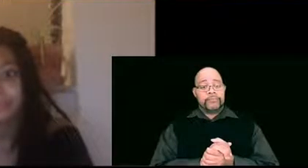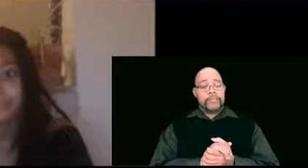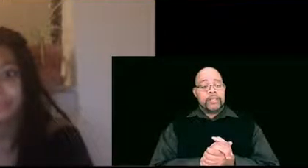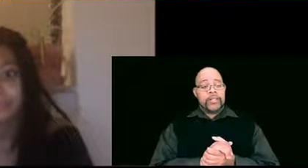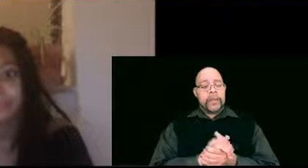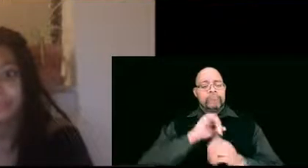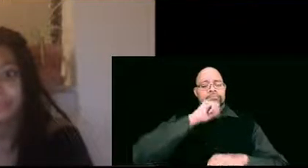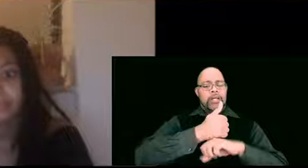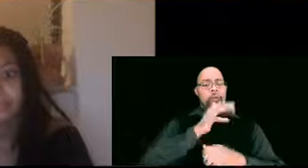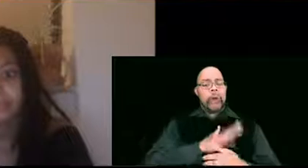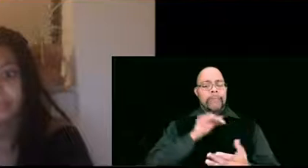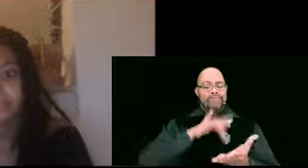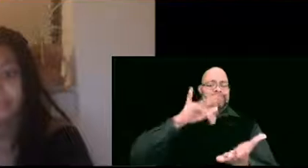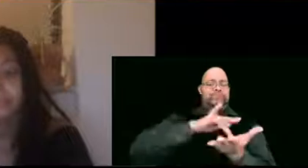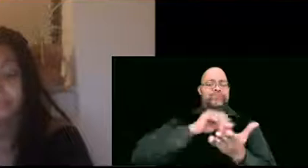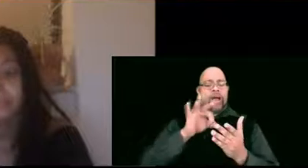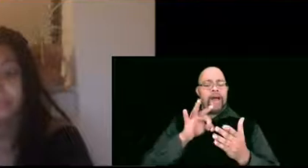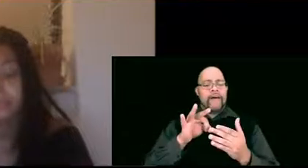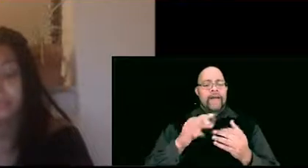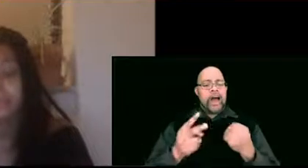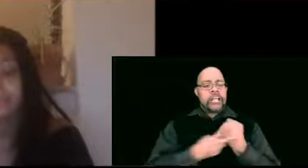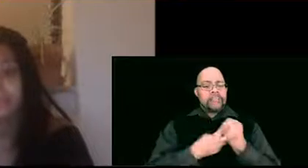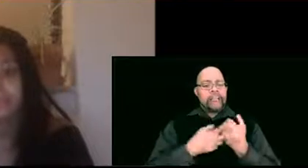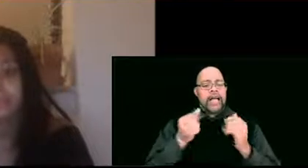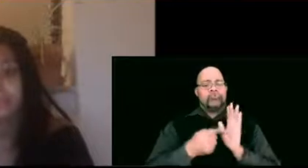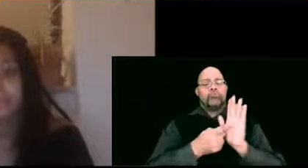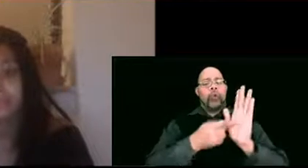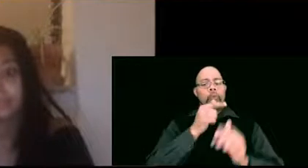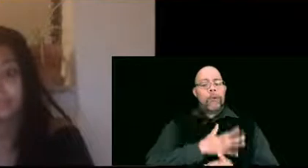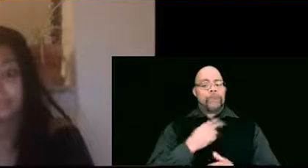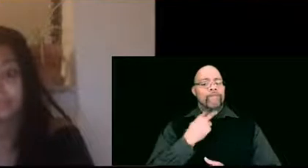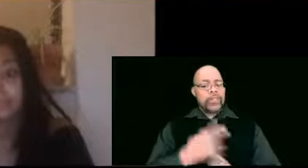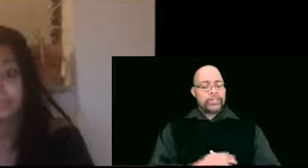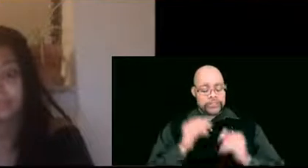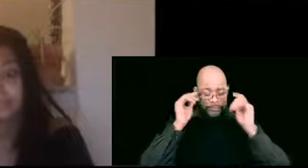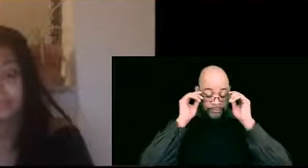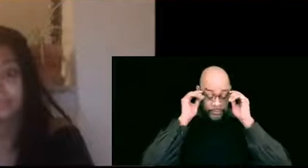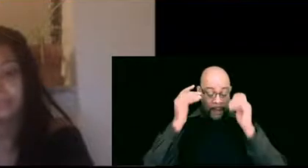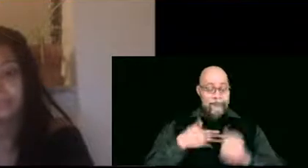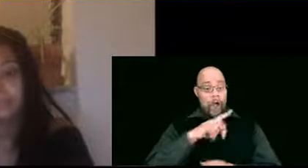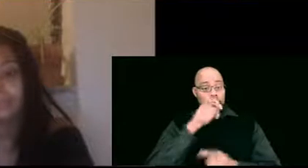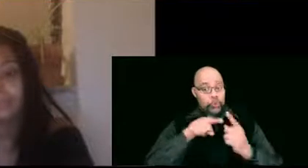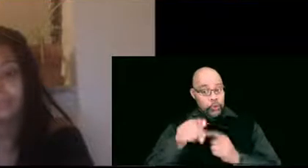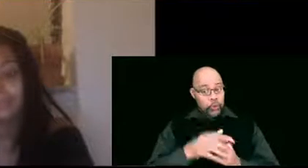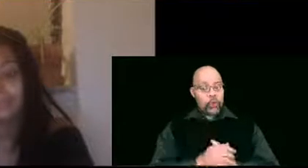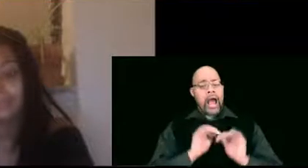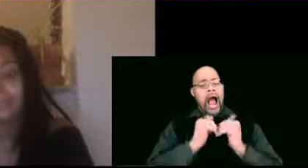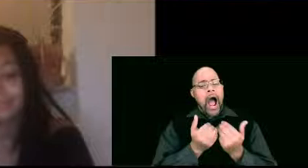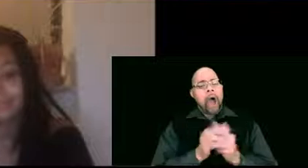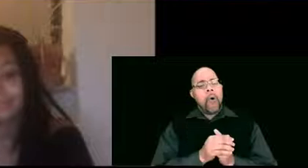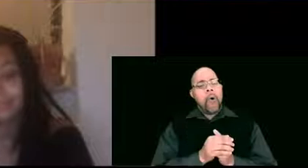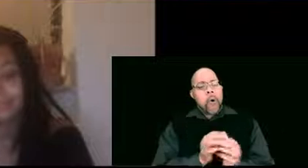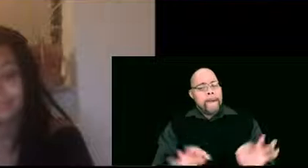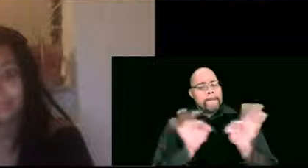do kind of put women at the center of ocean conservation and amplifying the voices of women. So my question to you